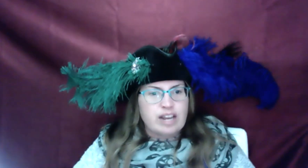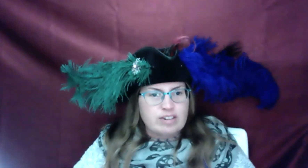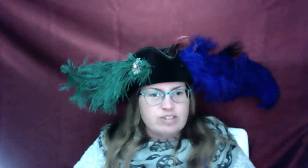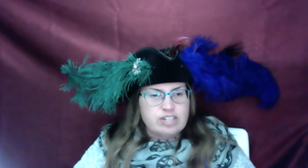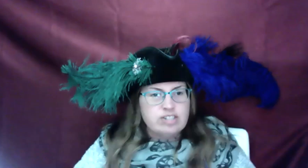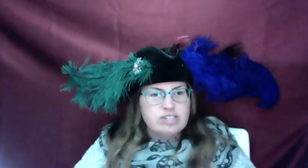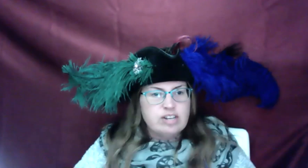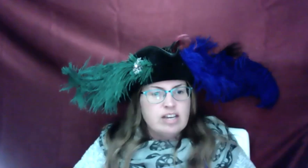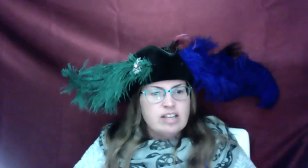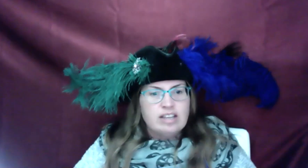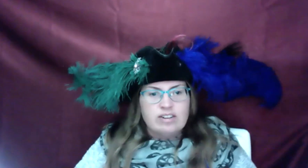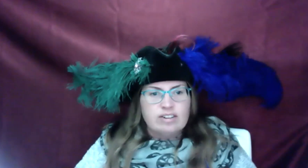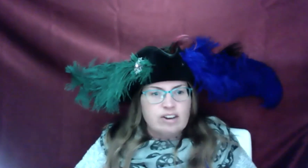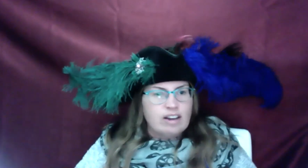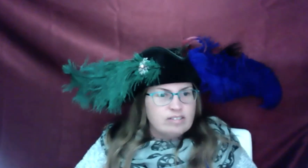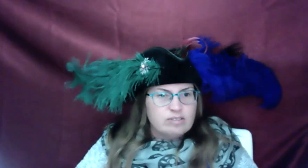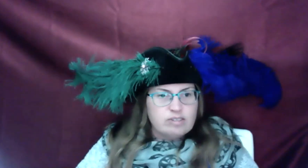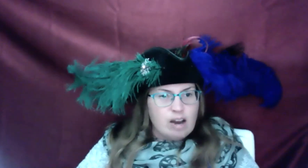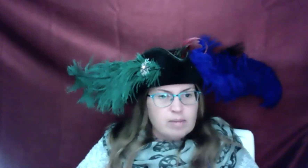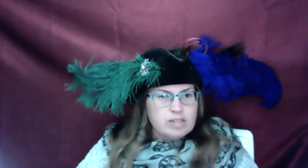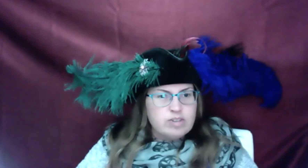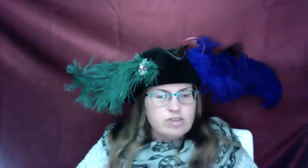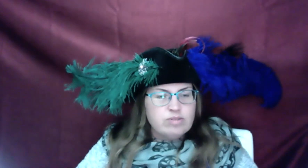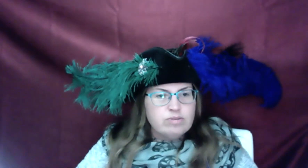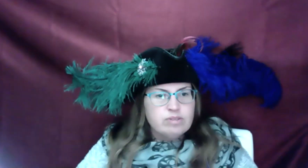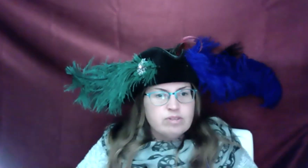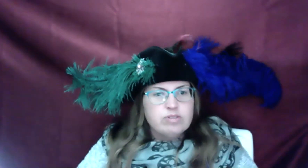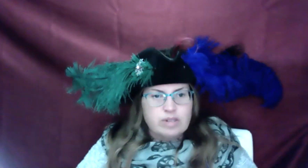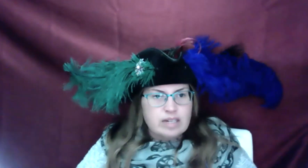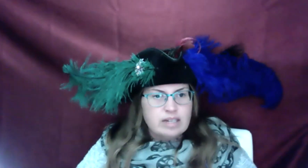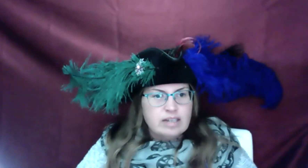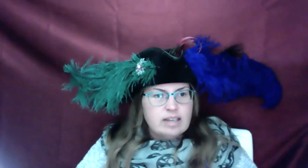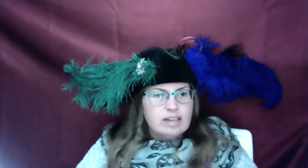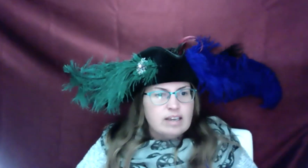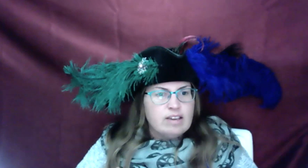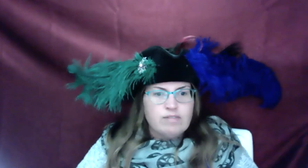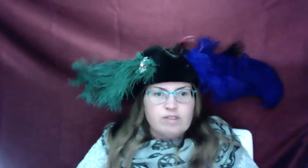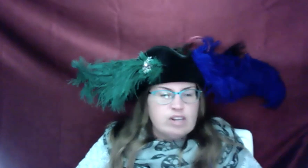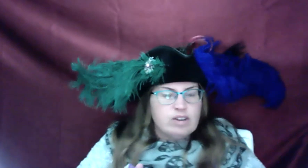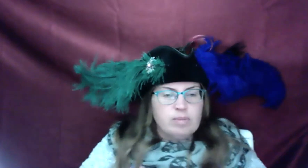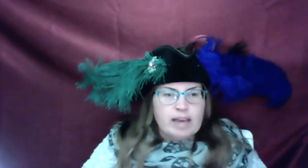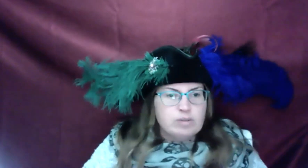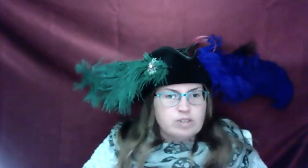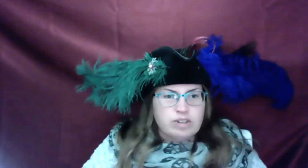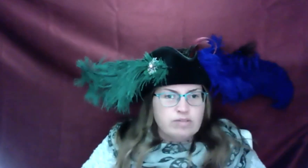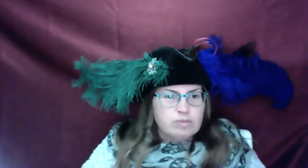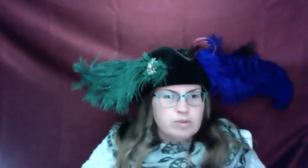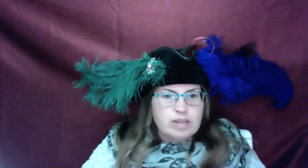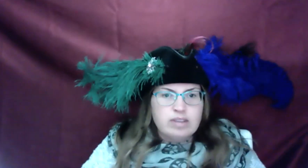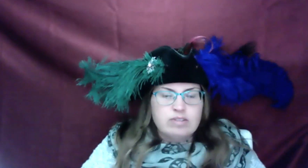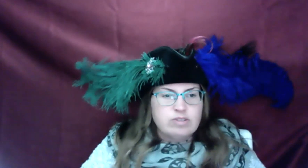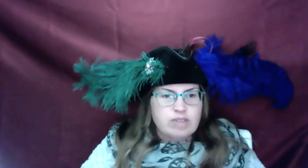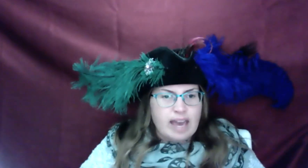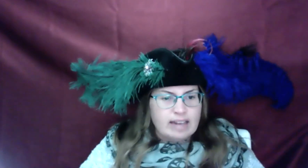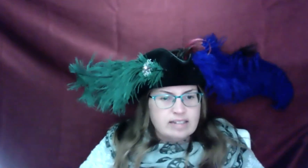certain energies that are uncommon to you, do it. If you need to go back to what you're comfortable